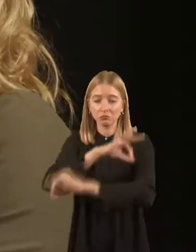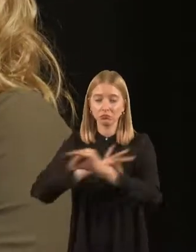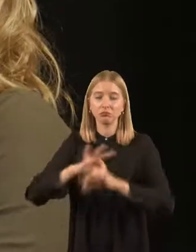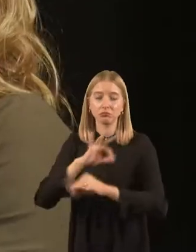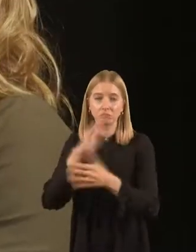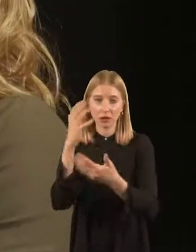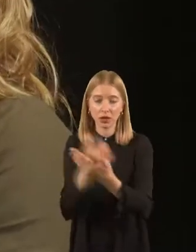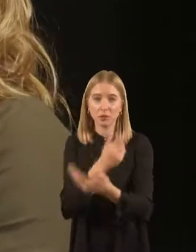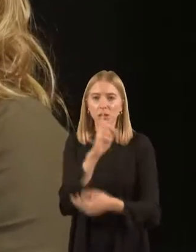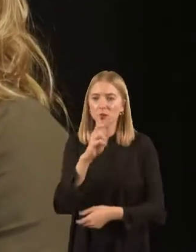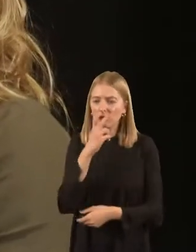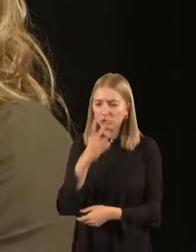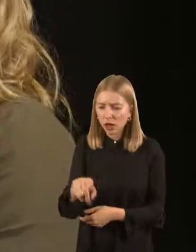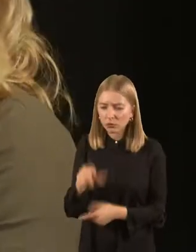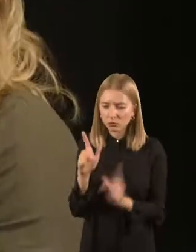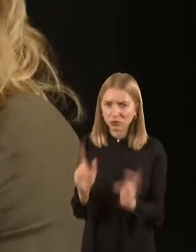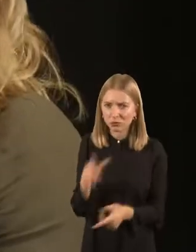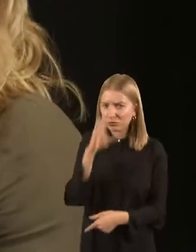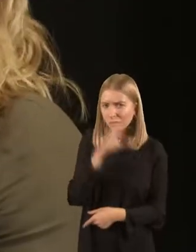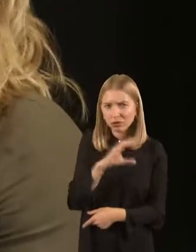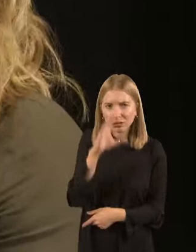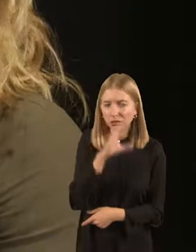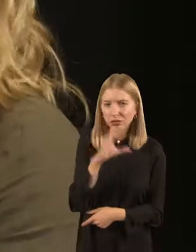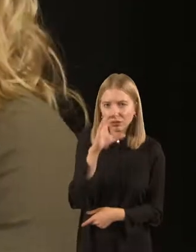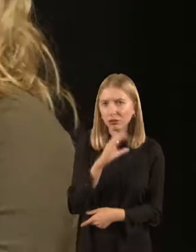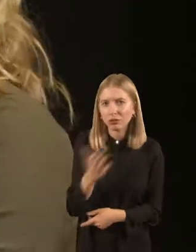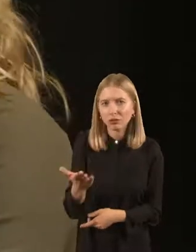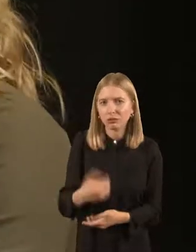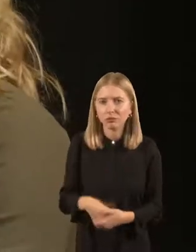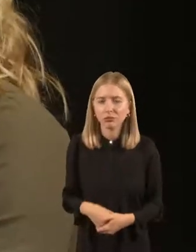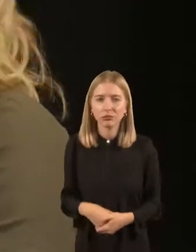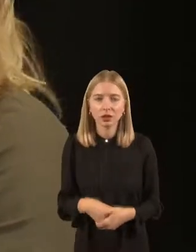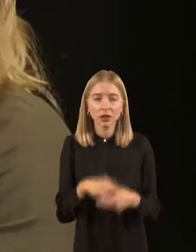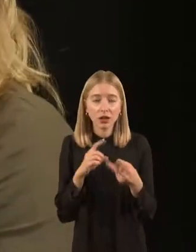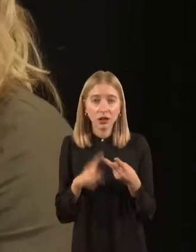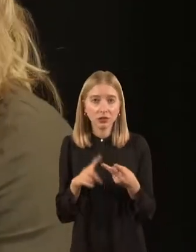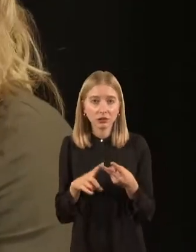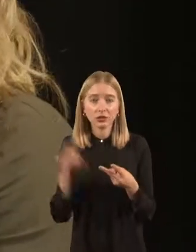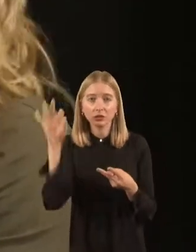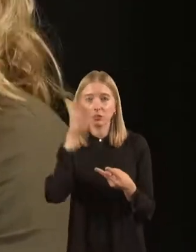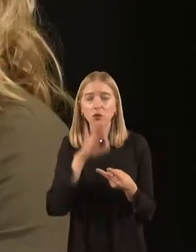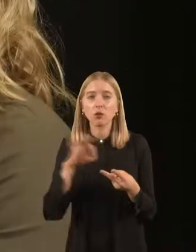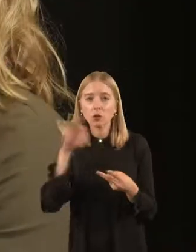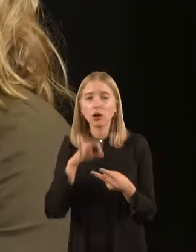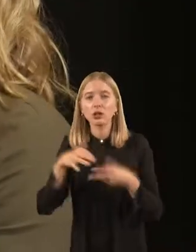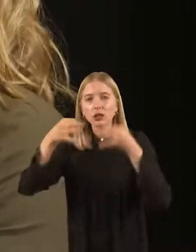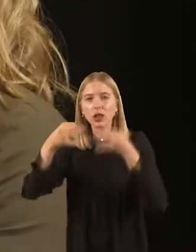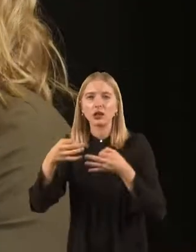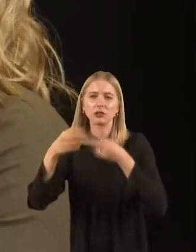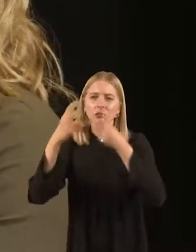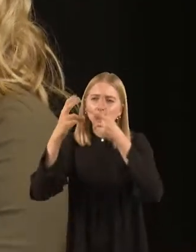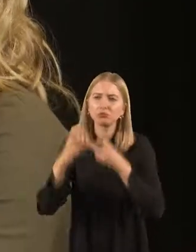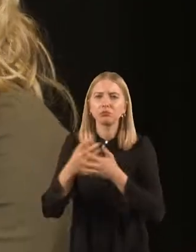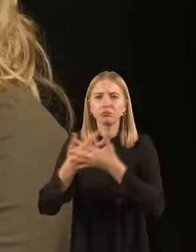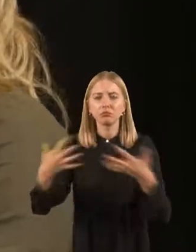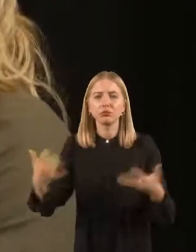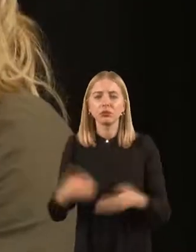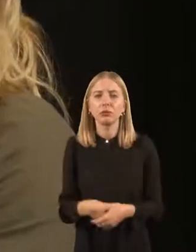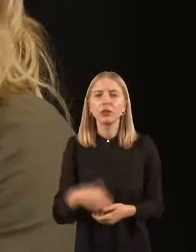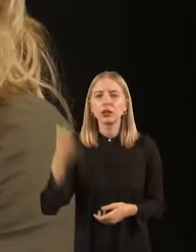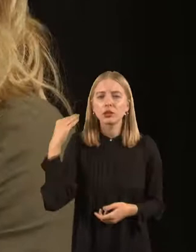division, that division carries out public procurement, and then the result is very small. Another thing